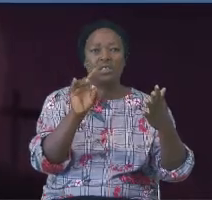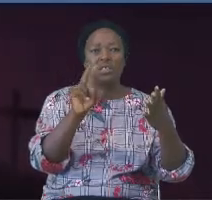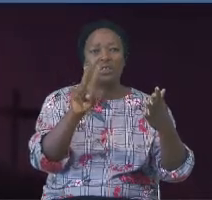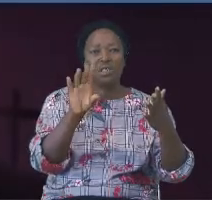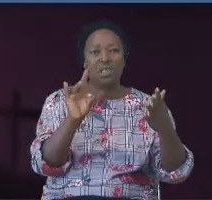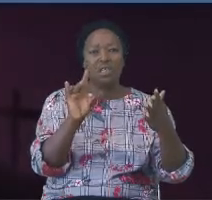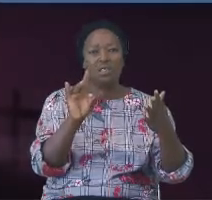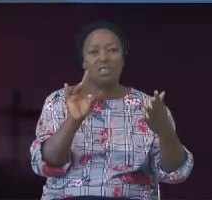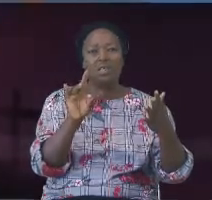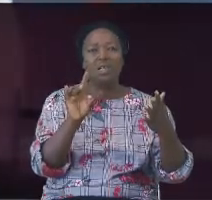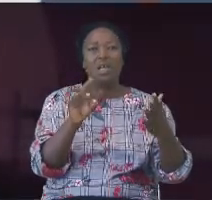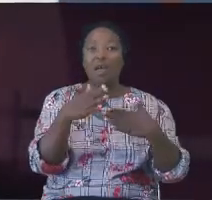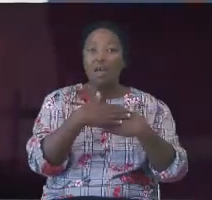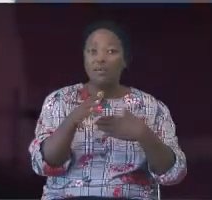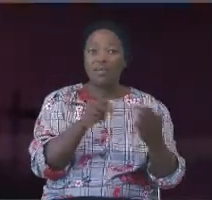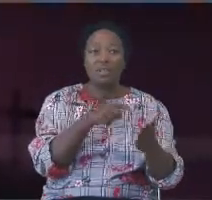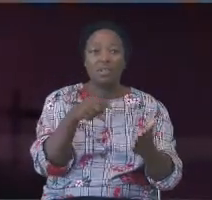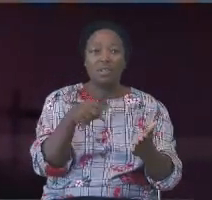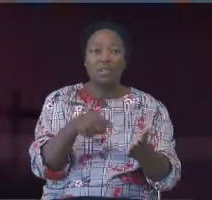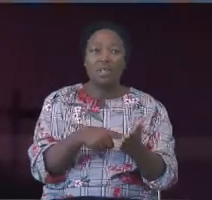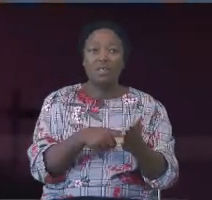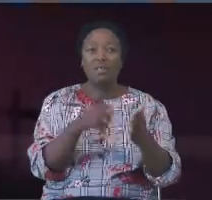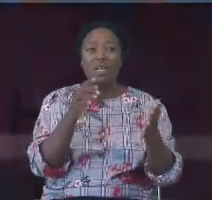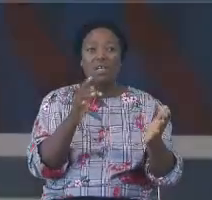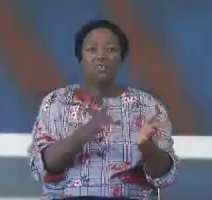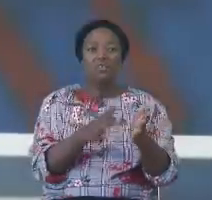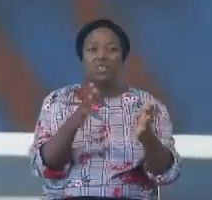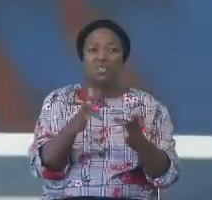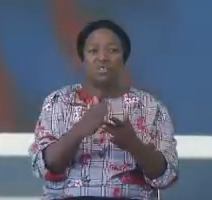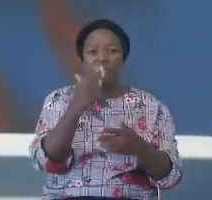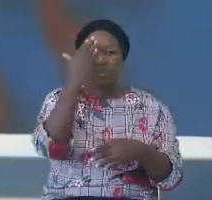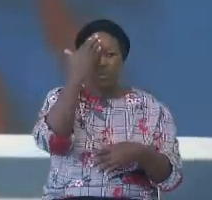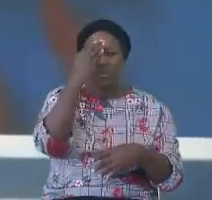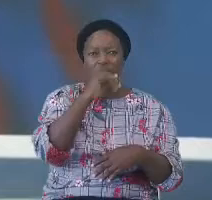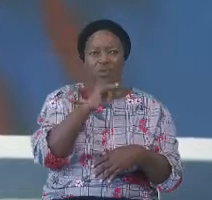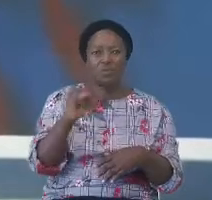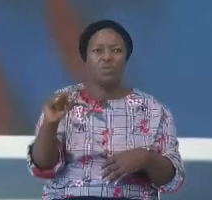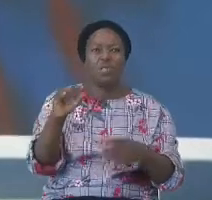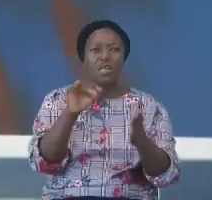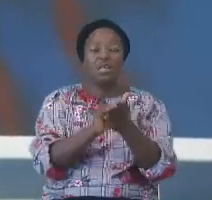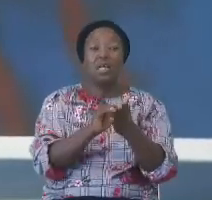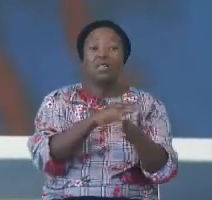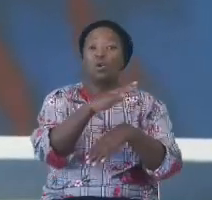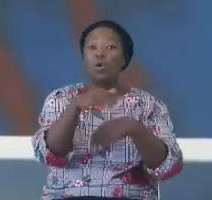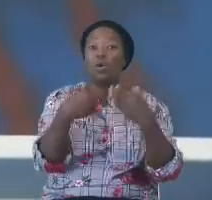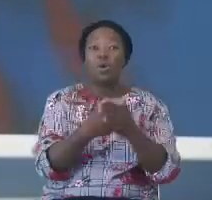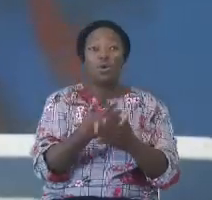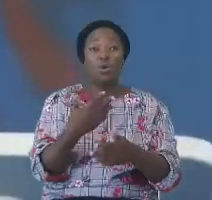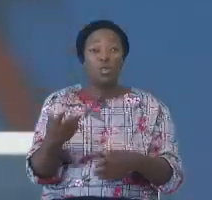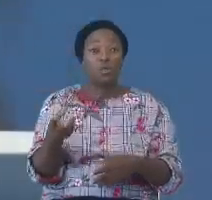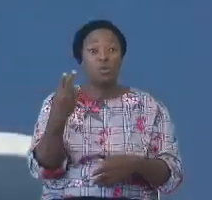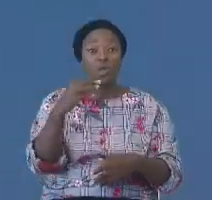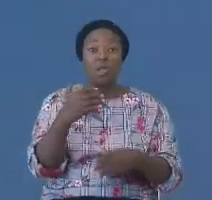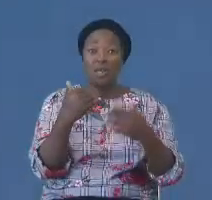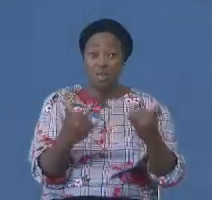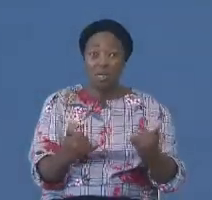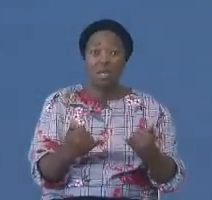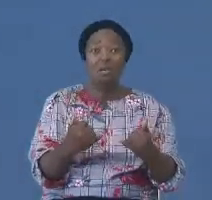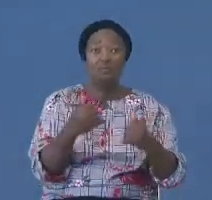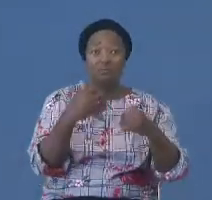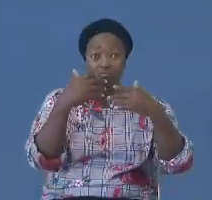number five the switching age in verse 28 after this jesus